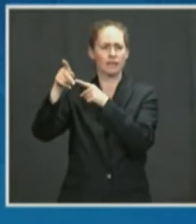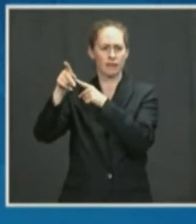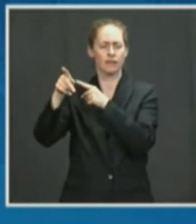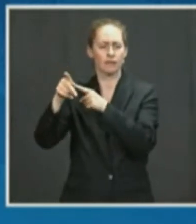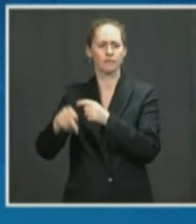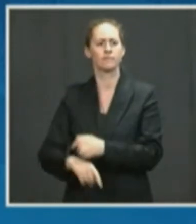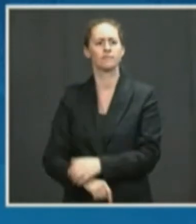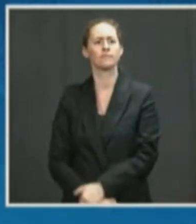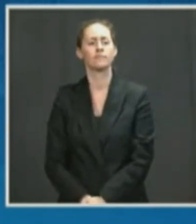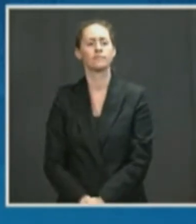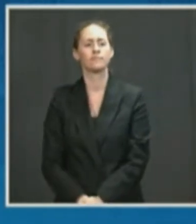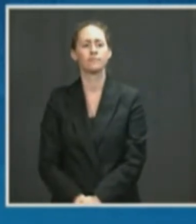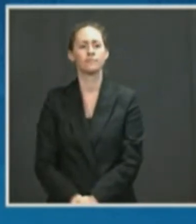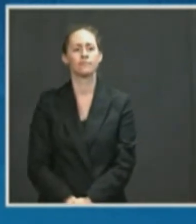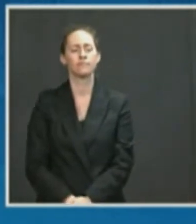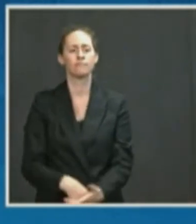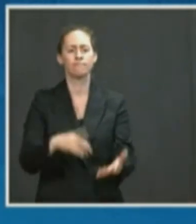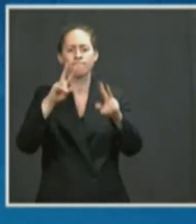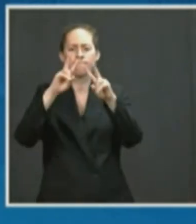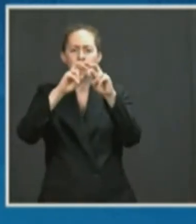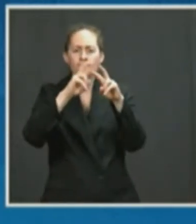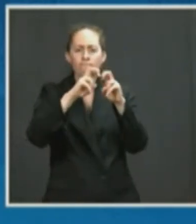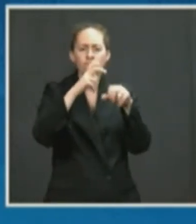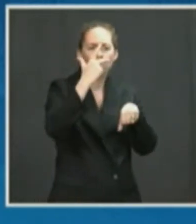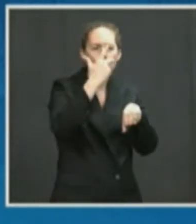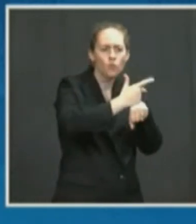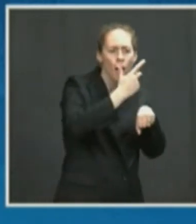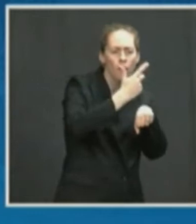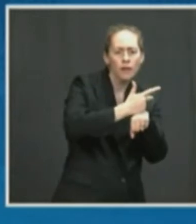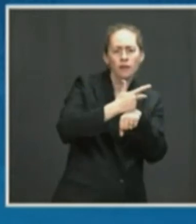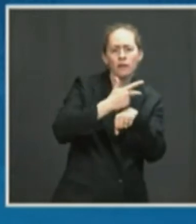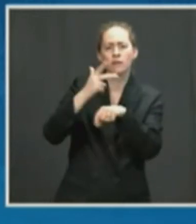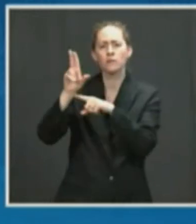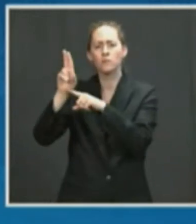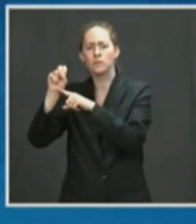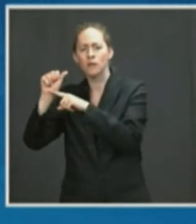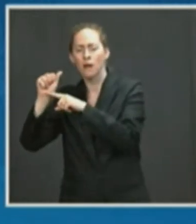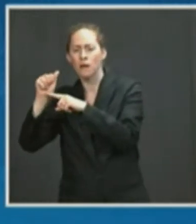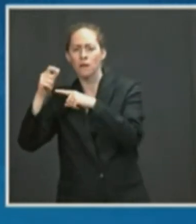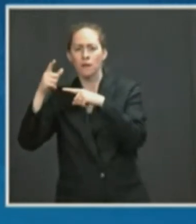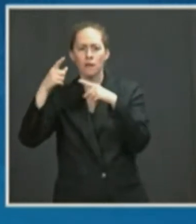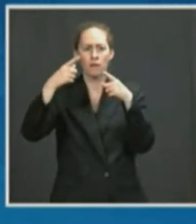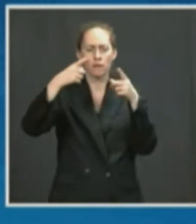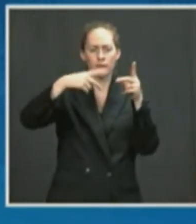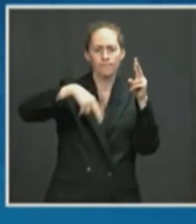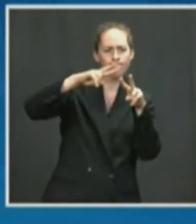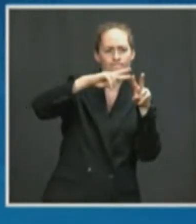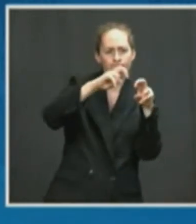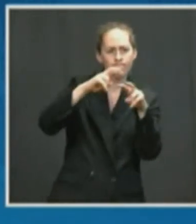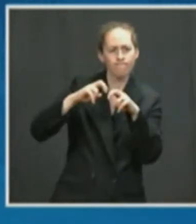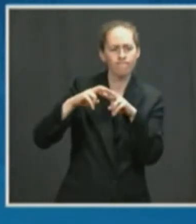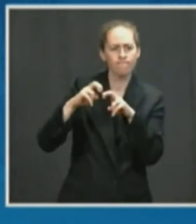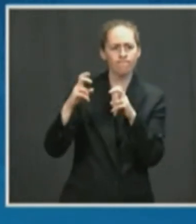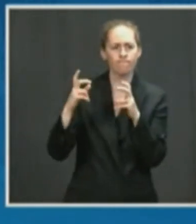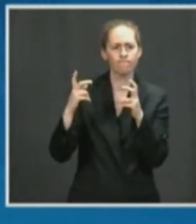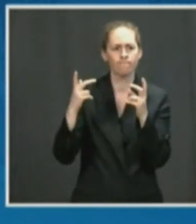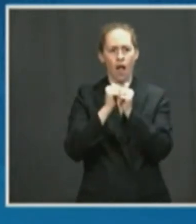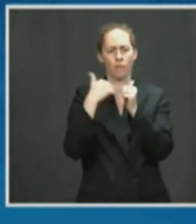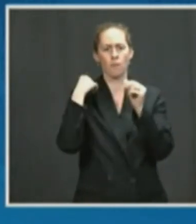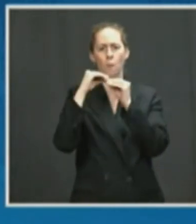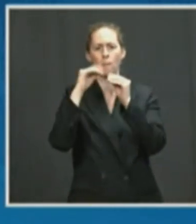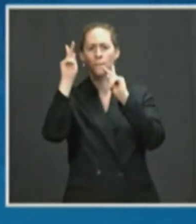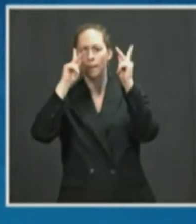Mobile Tactical Interdiction Unit, again focused on what needs to happen to put law enforcement resources